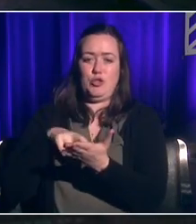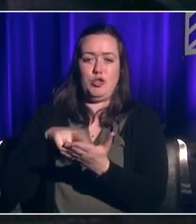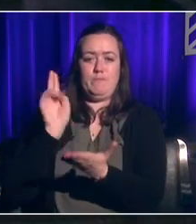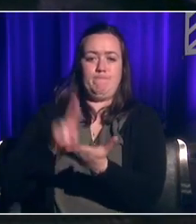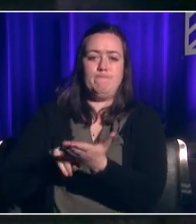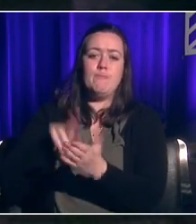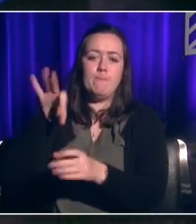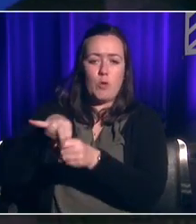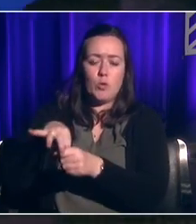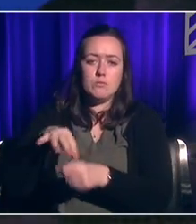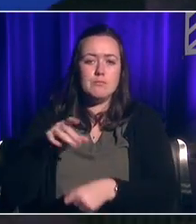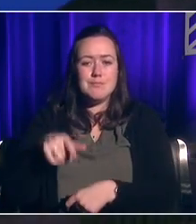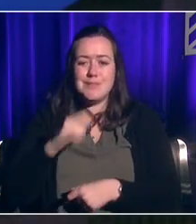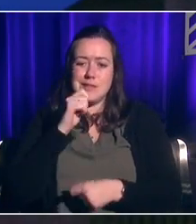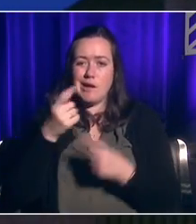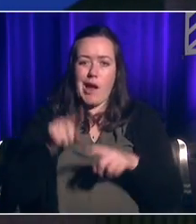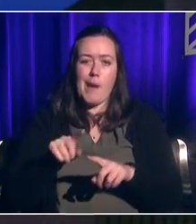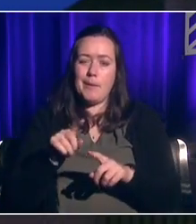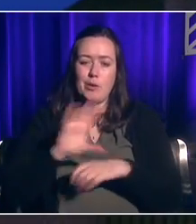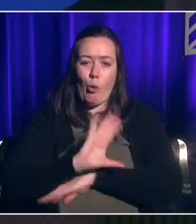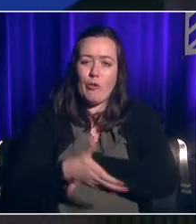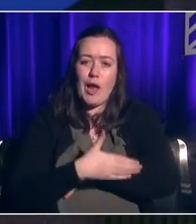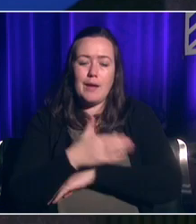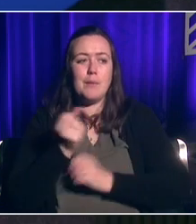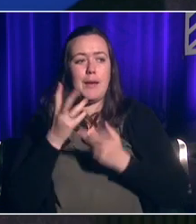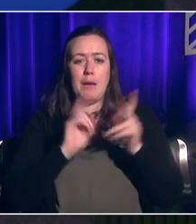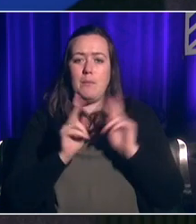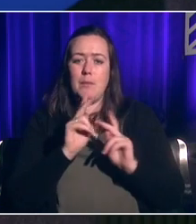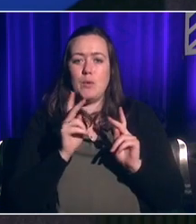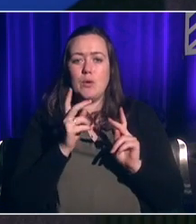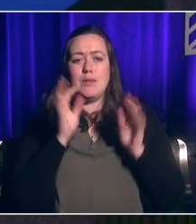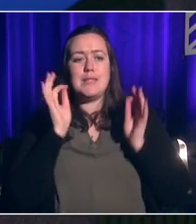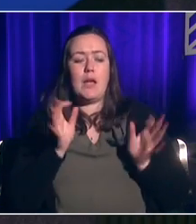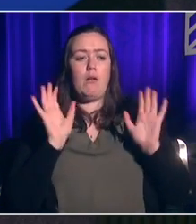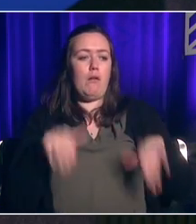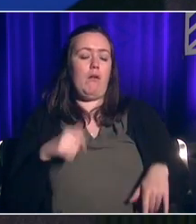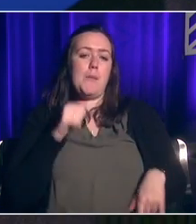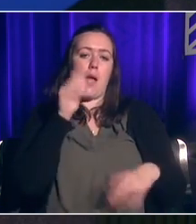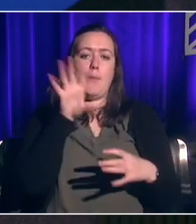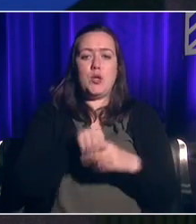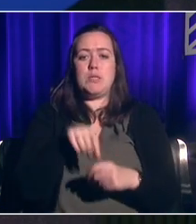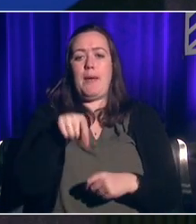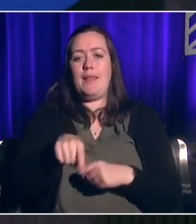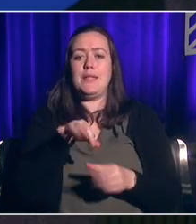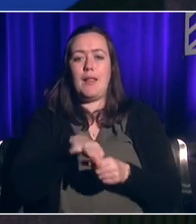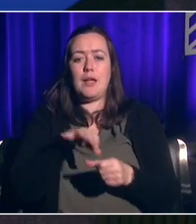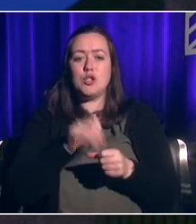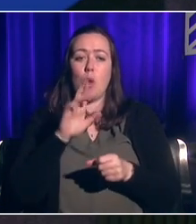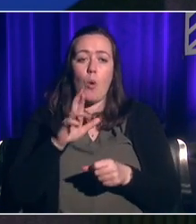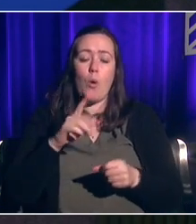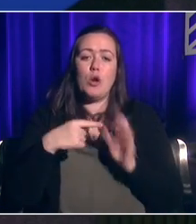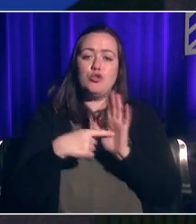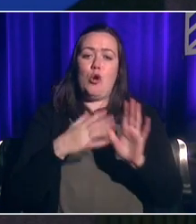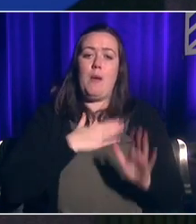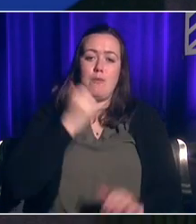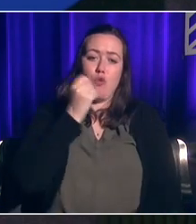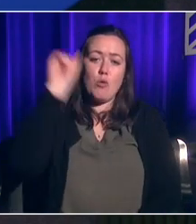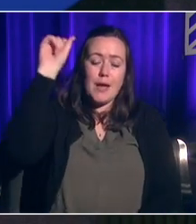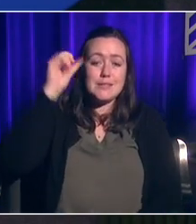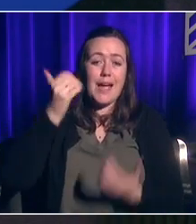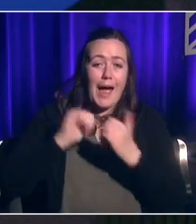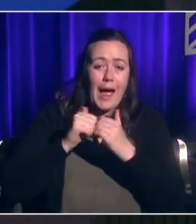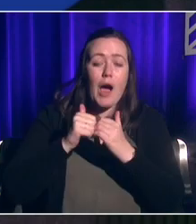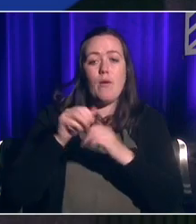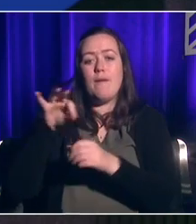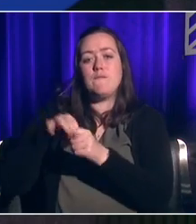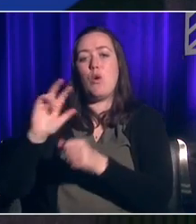There are a lot of people out there that decided that they were going to abstain for this election or show a protest vote by voting for the third party. That's